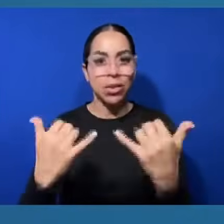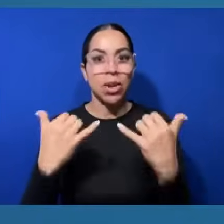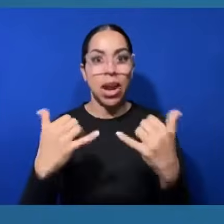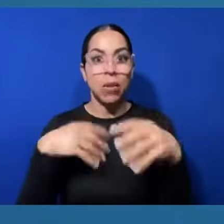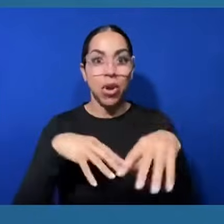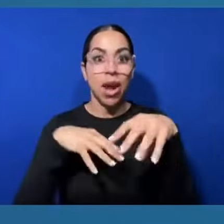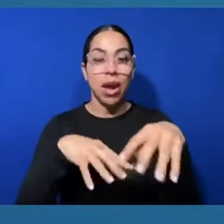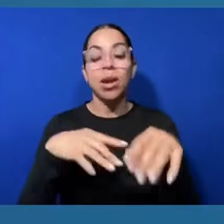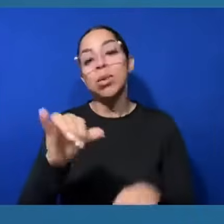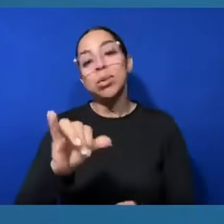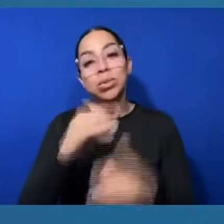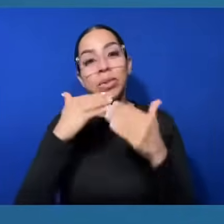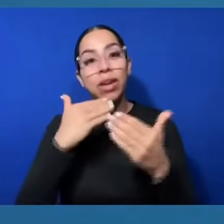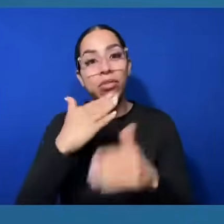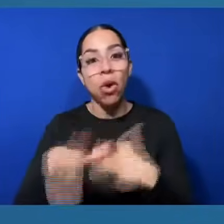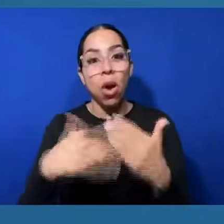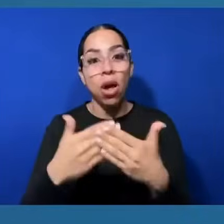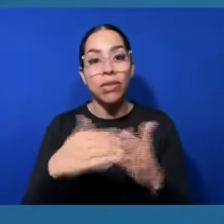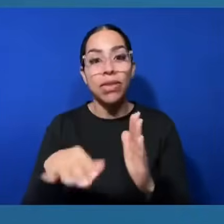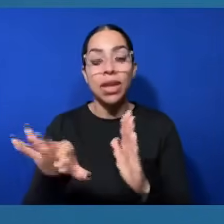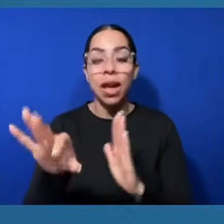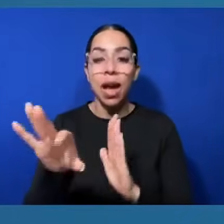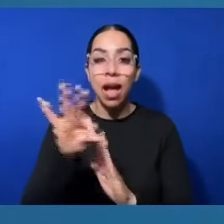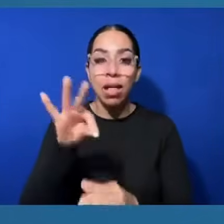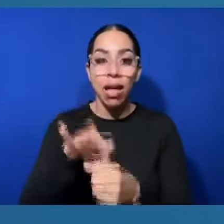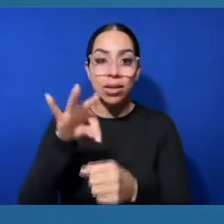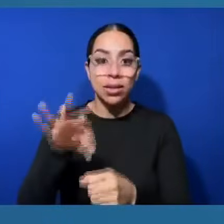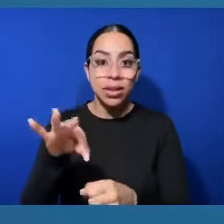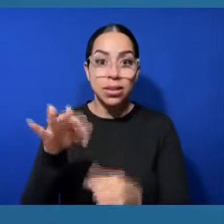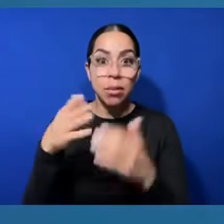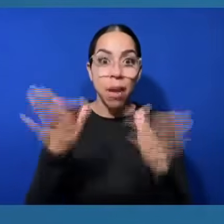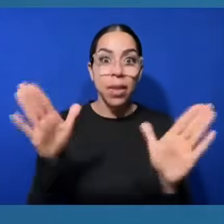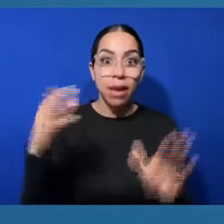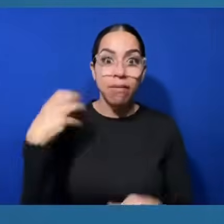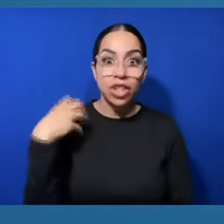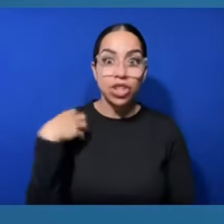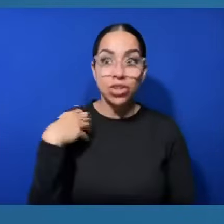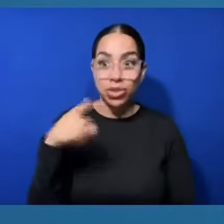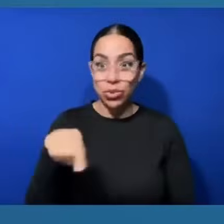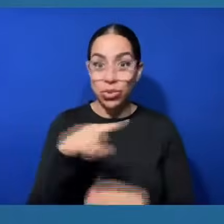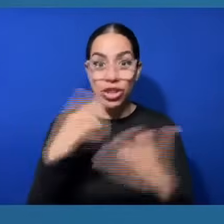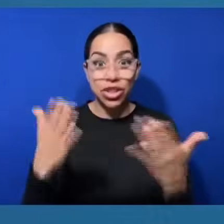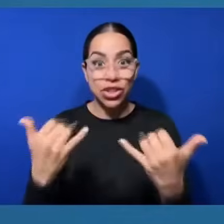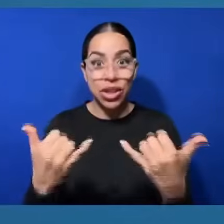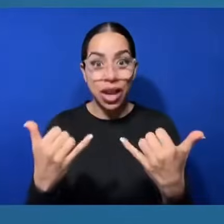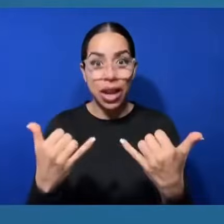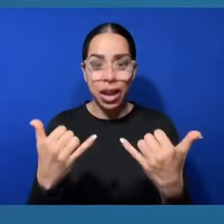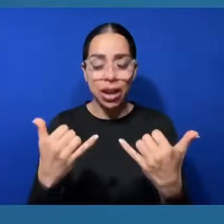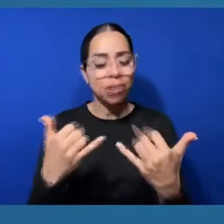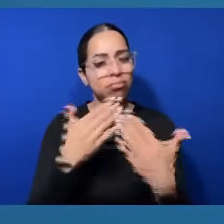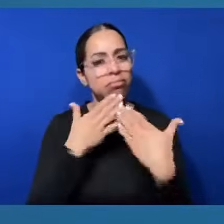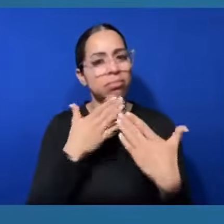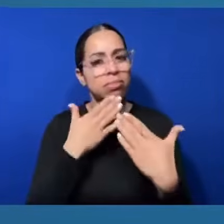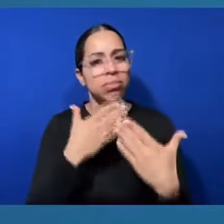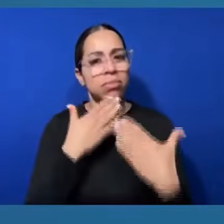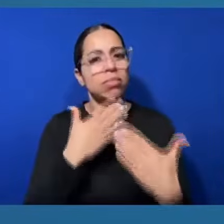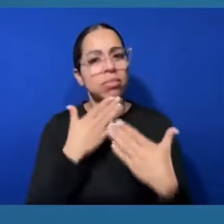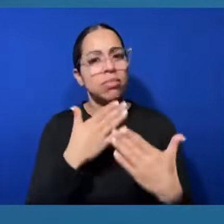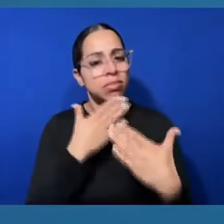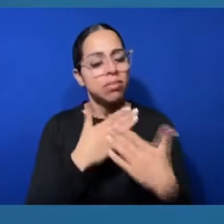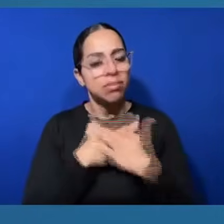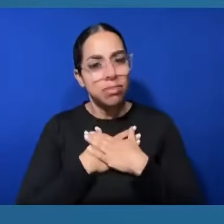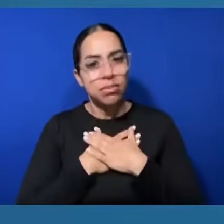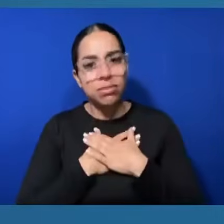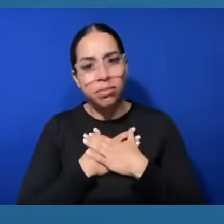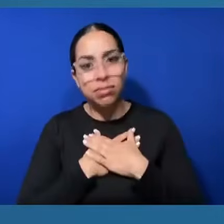and public officials who are here today. We do not take that for granted either, particularly now at a time of